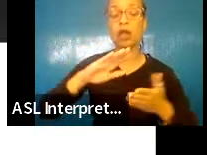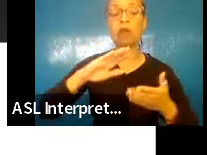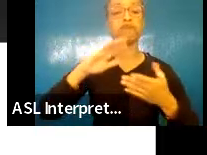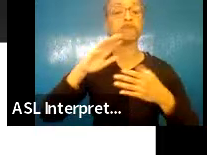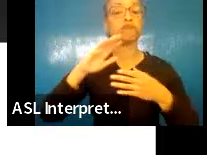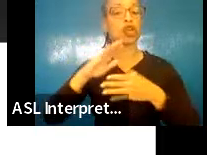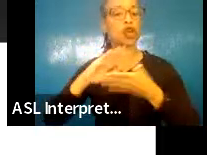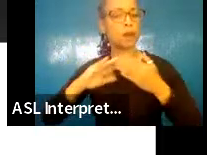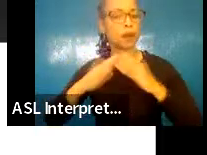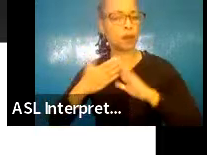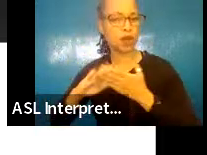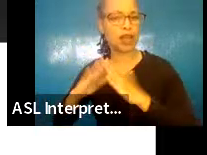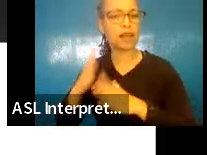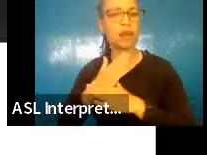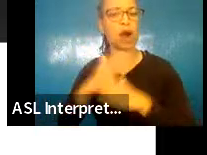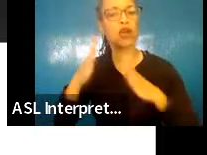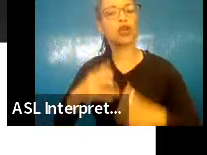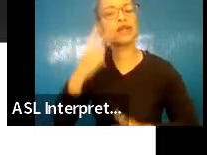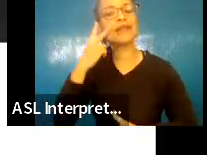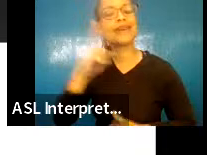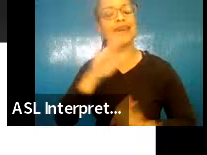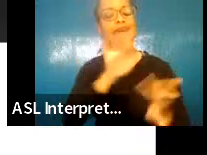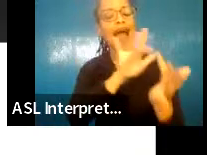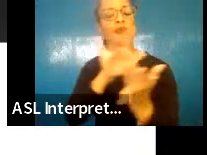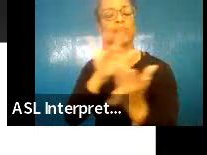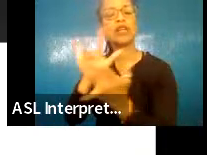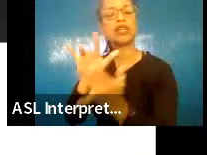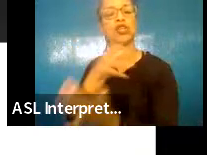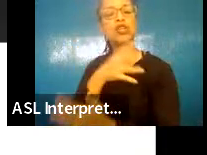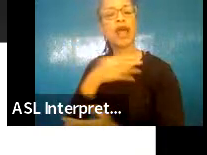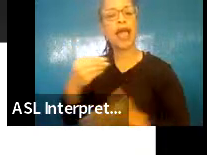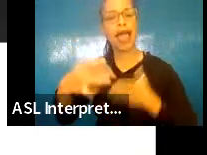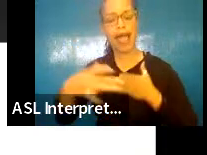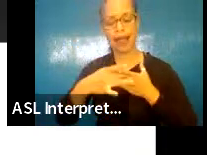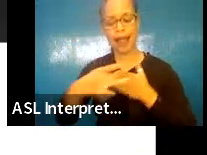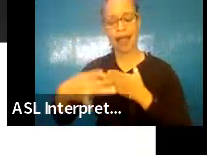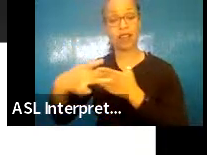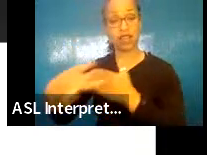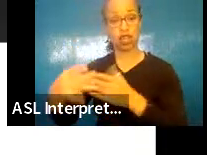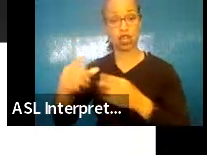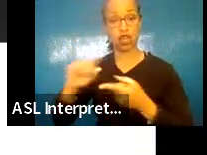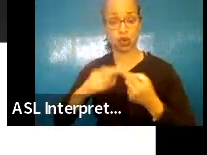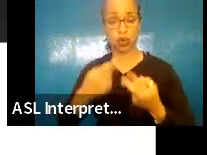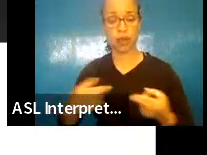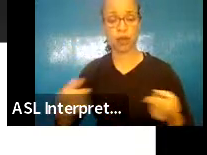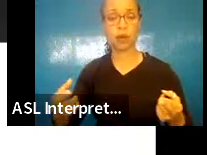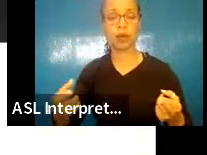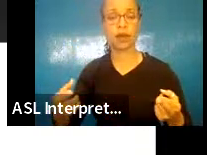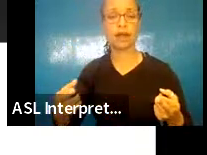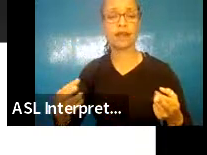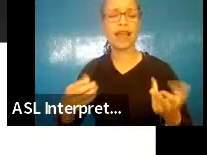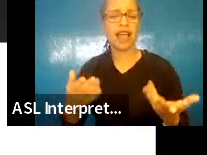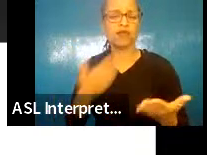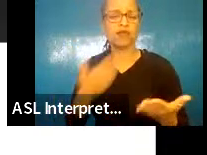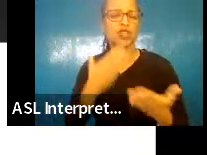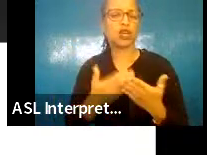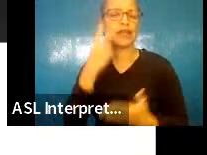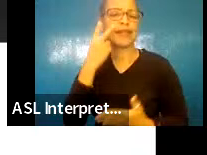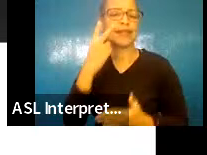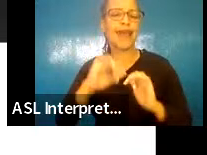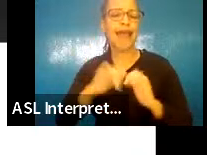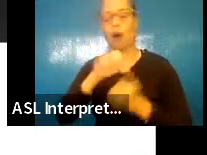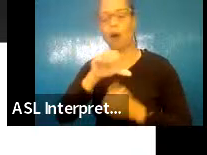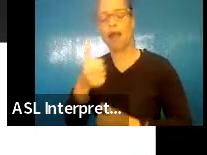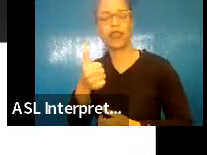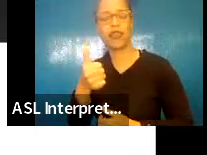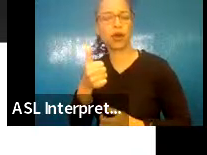and navigation. And that was important for us to hear how the community partners see these things. We didn't want